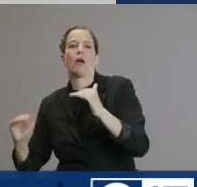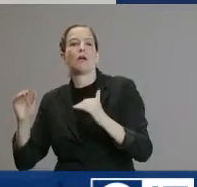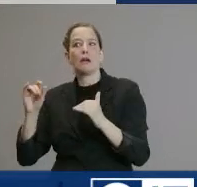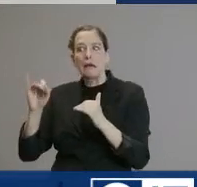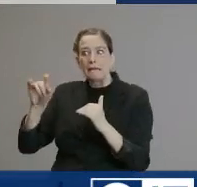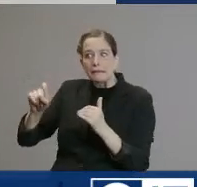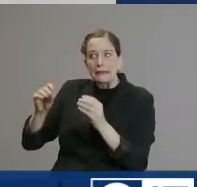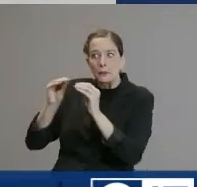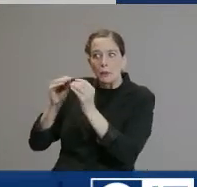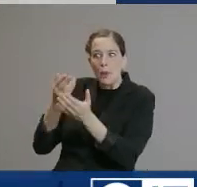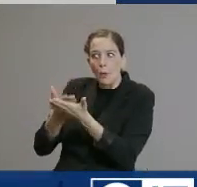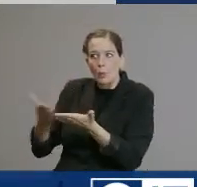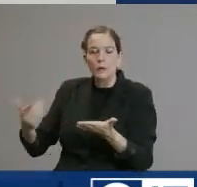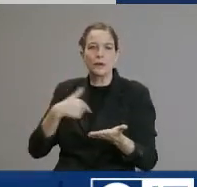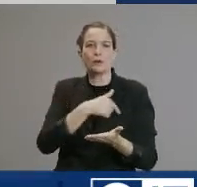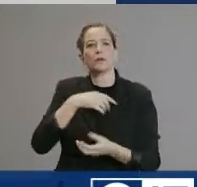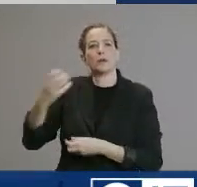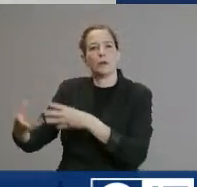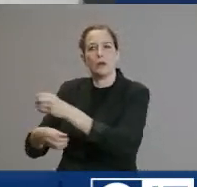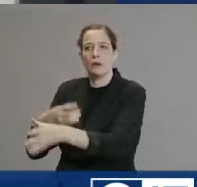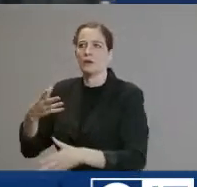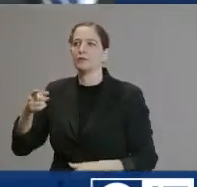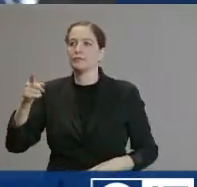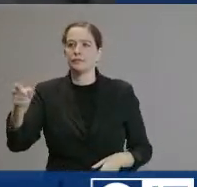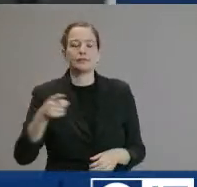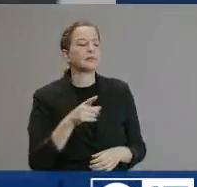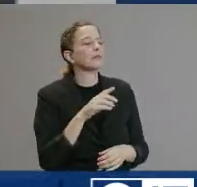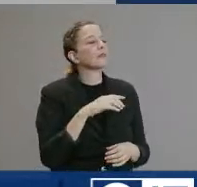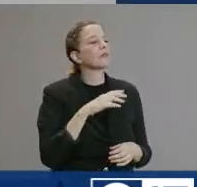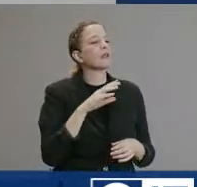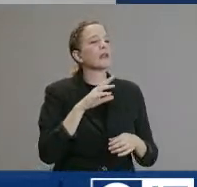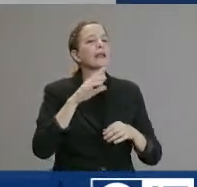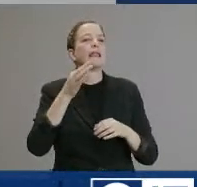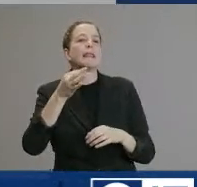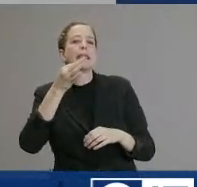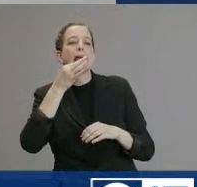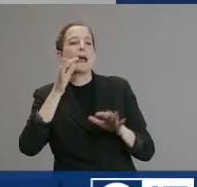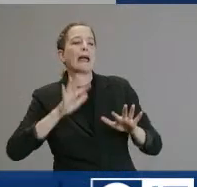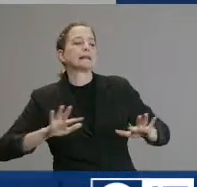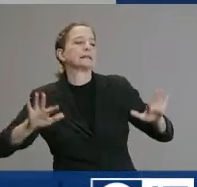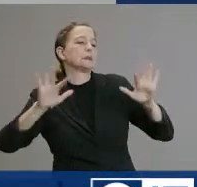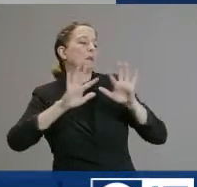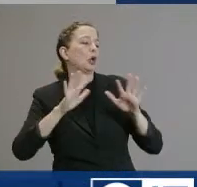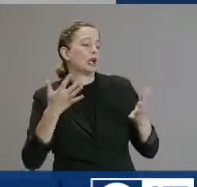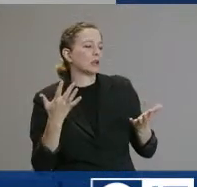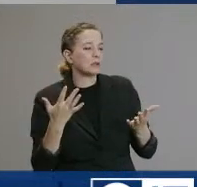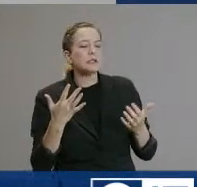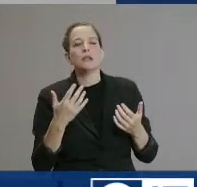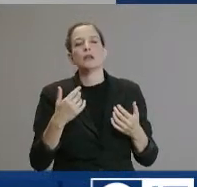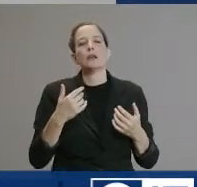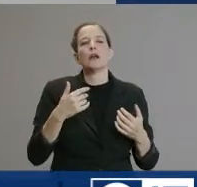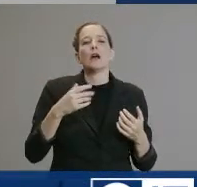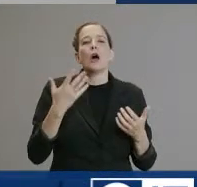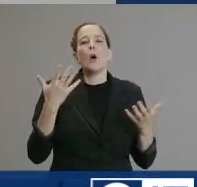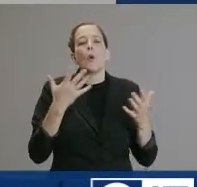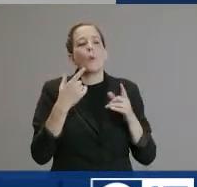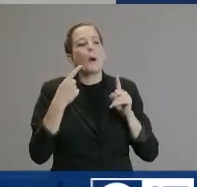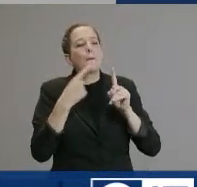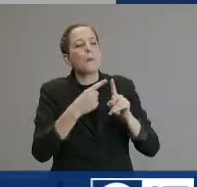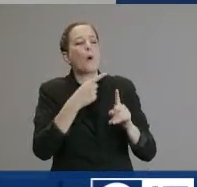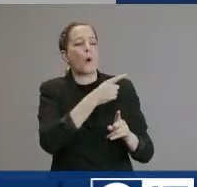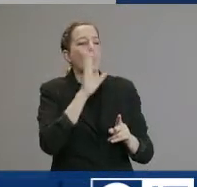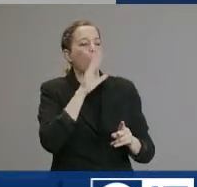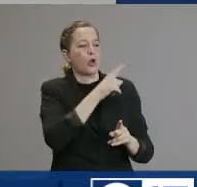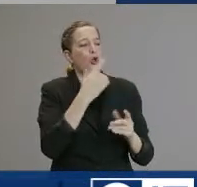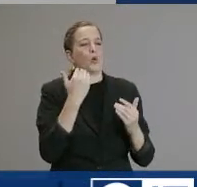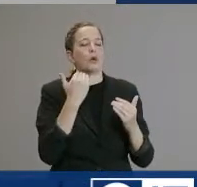the facts wrong, as you say, at what point will you be convinced Arizona is headed in the wrong direction? What's it going to take for